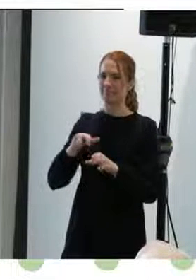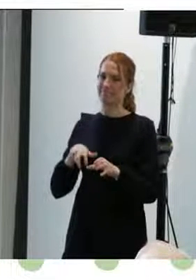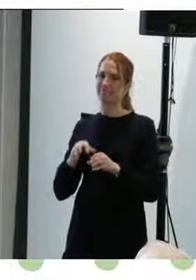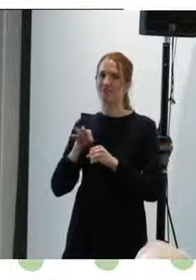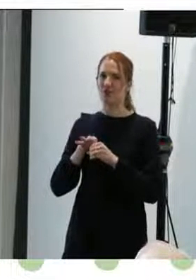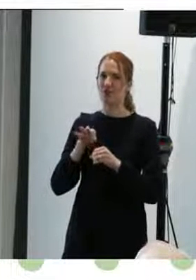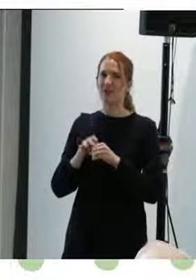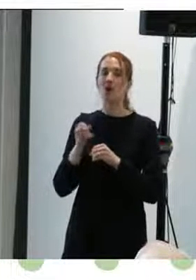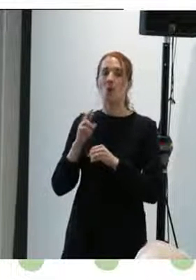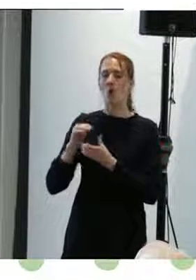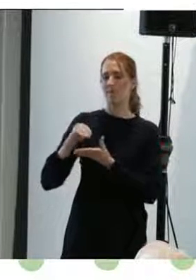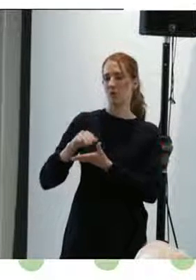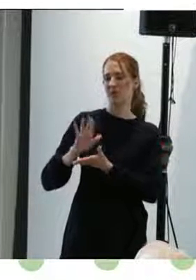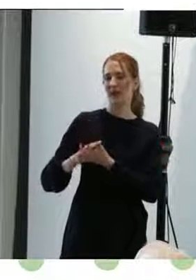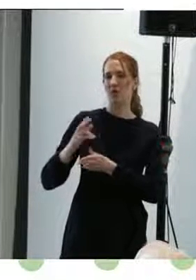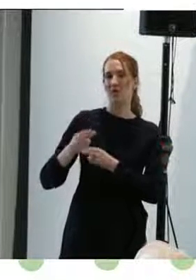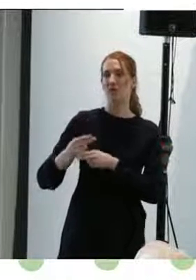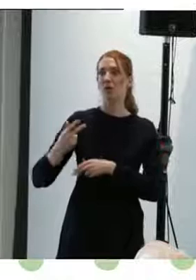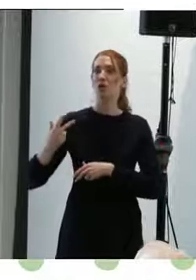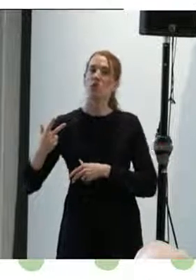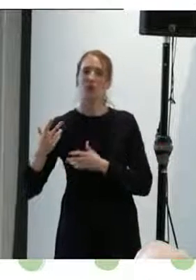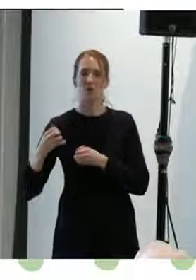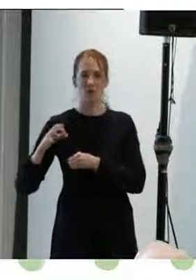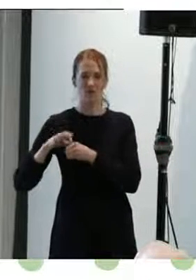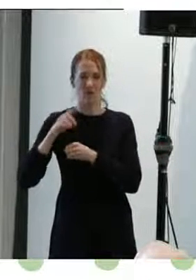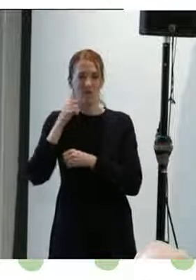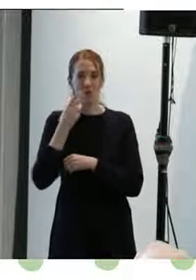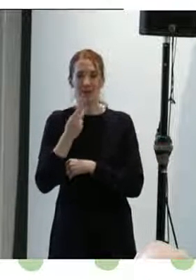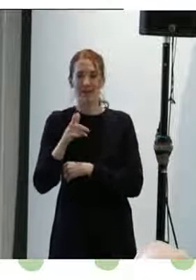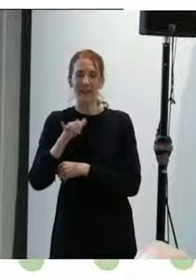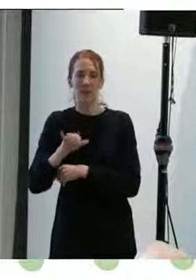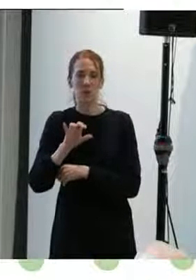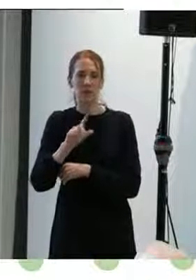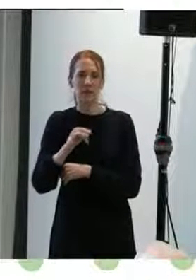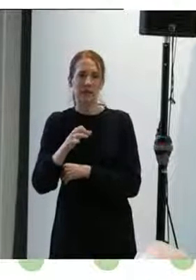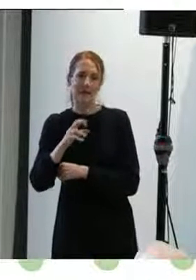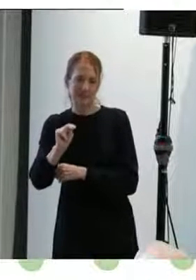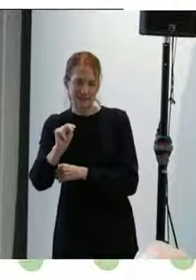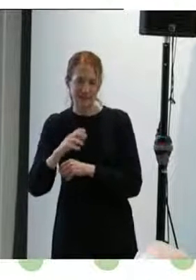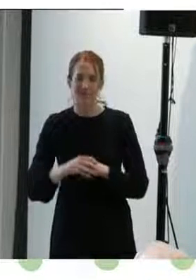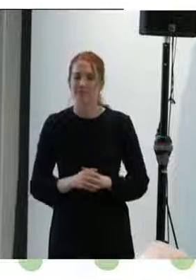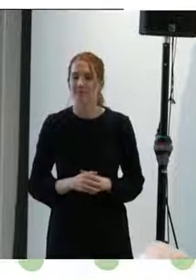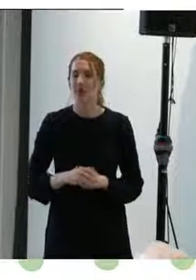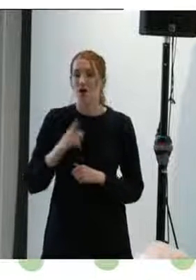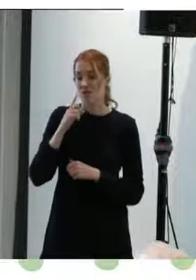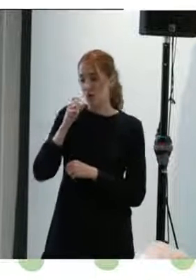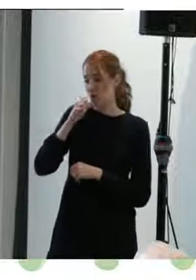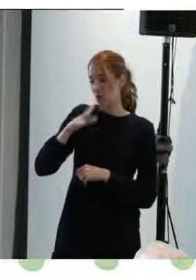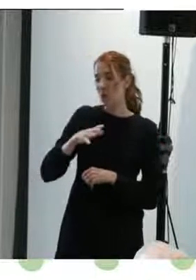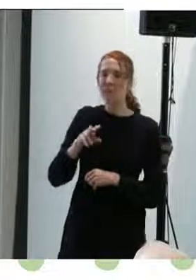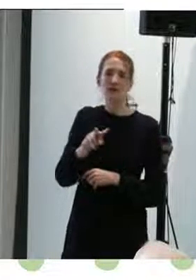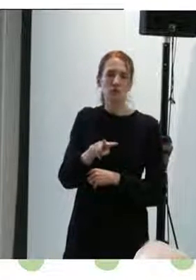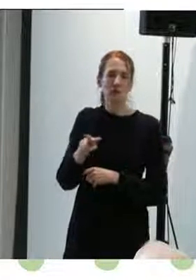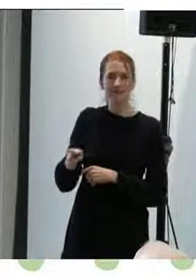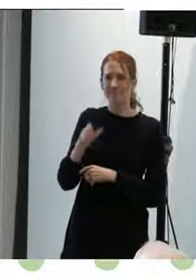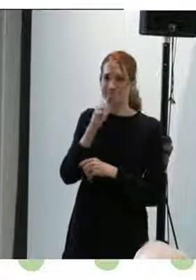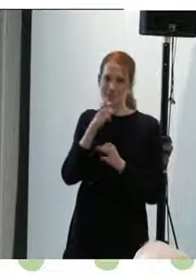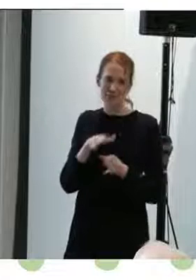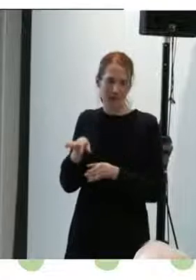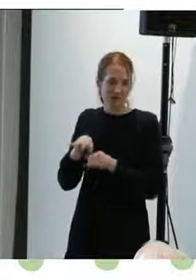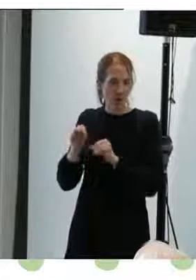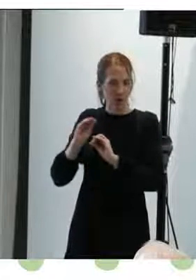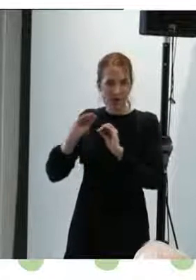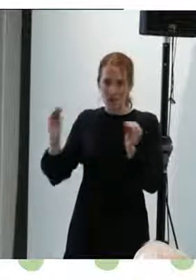in a candidate. 3 wanted to vote for Hillary Clinton. And among the women in my sample, 22 did not plan to vote at